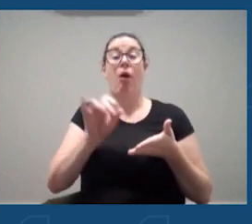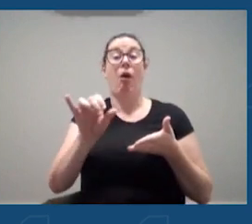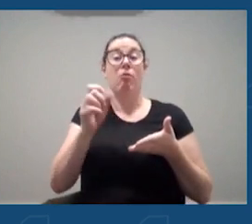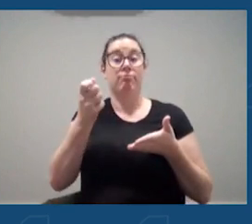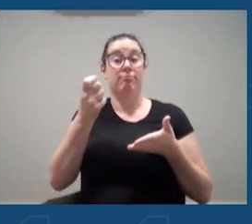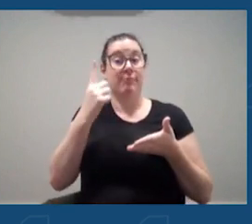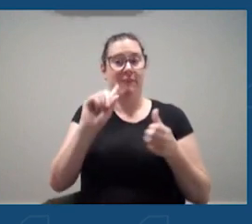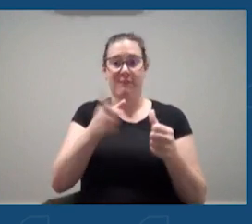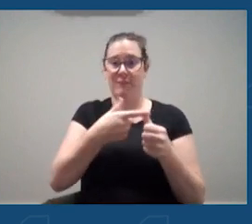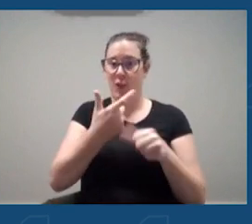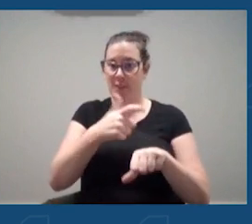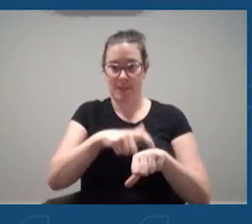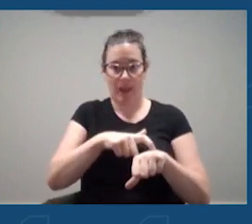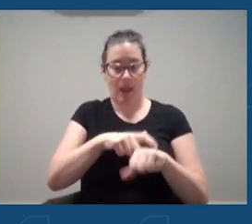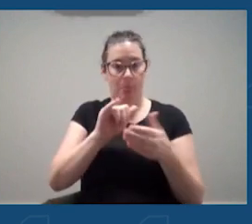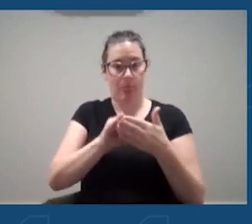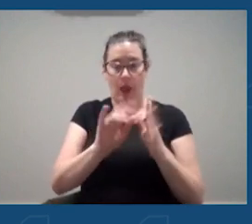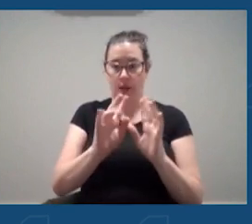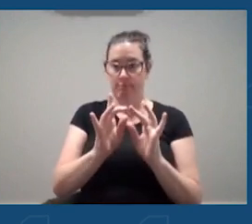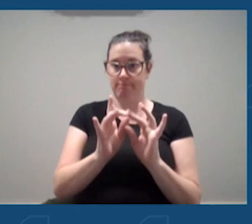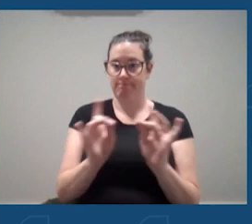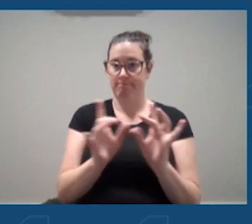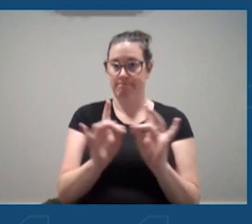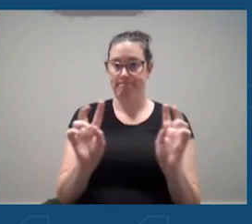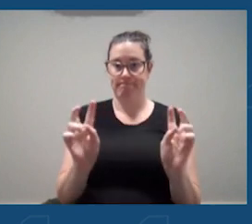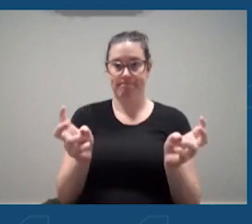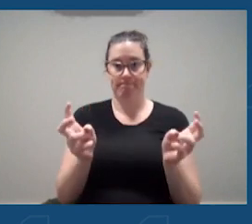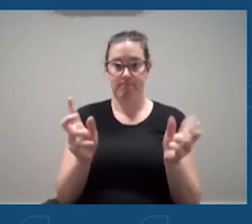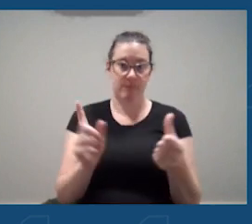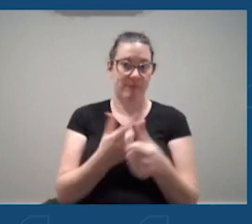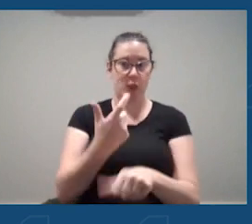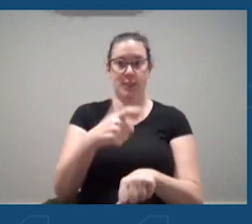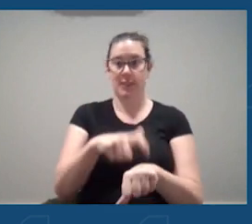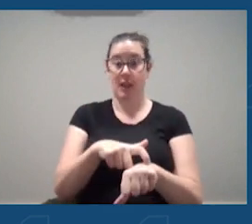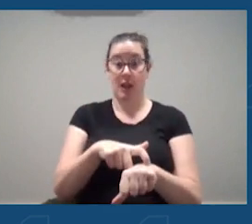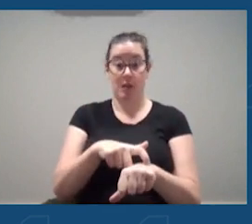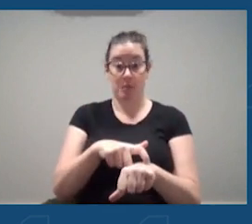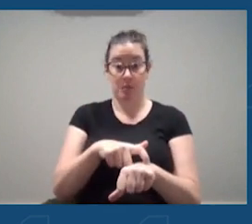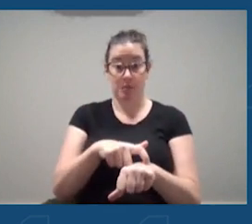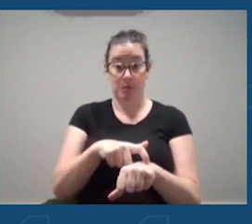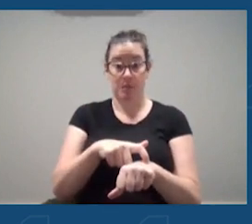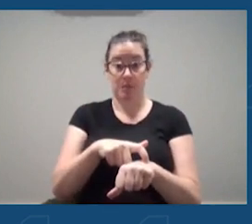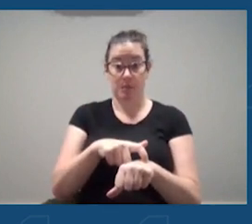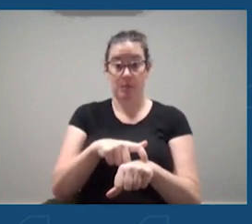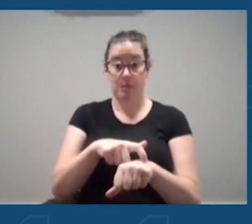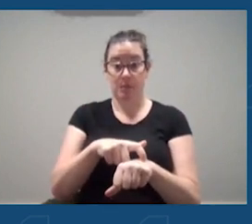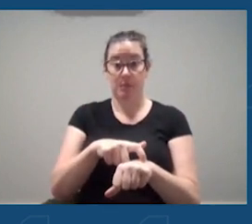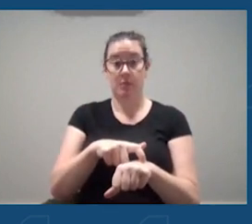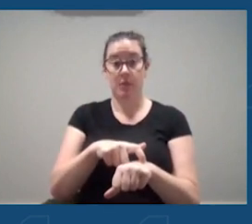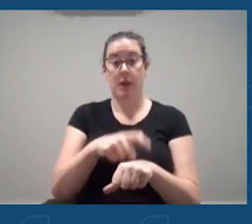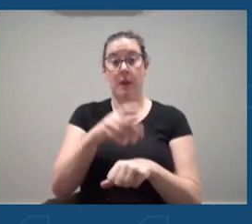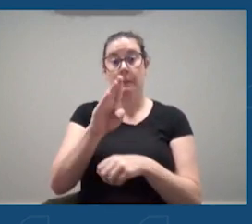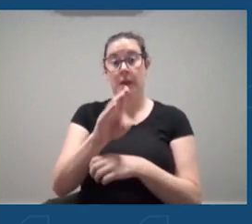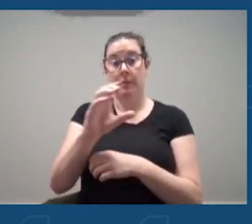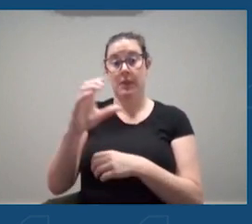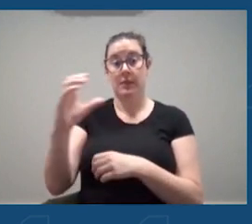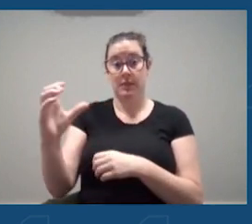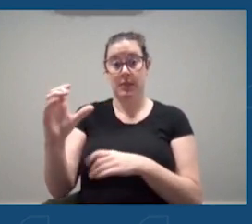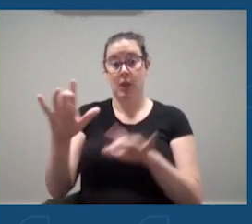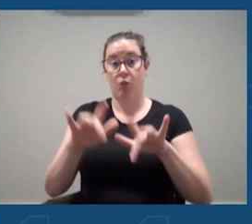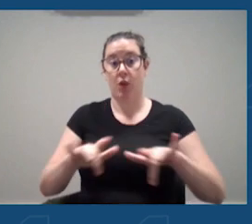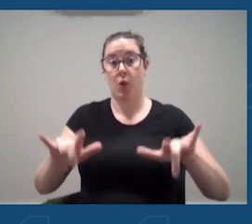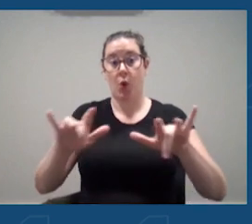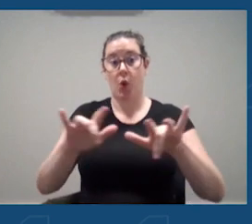first time anyone used that phrase, those words, was when the BBC recorded Holocaust